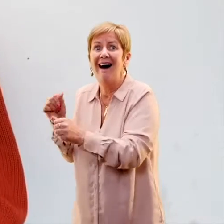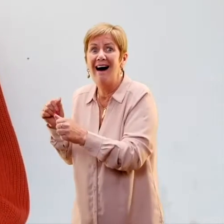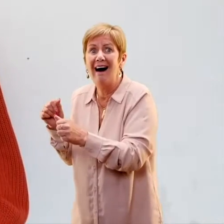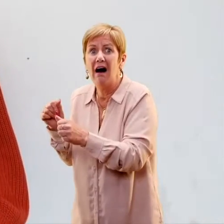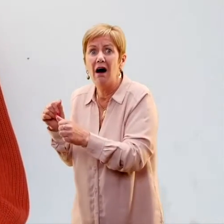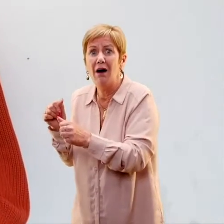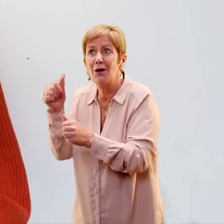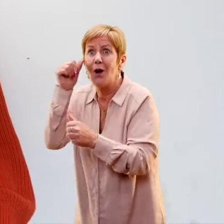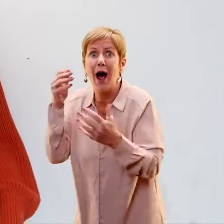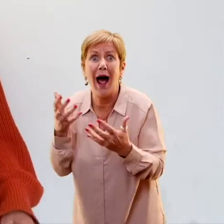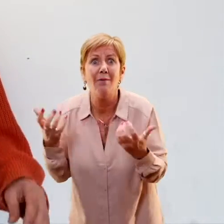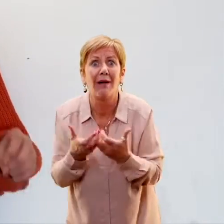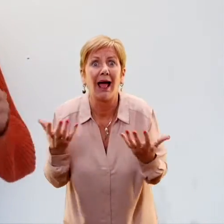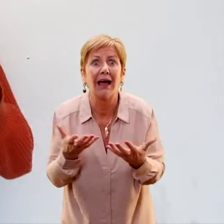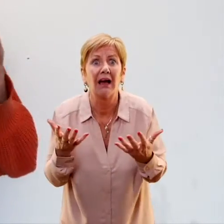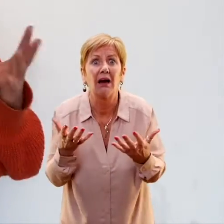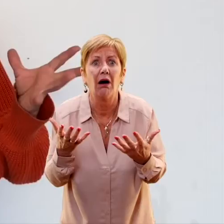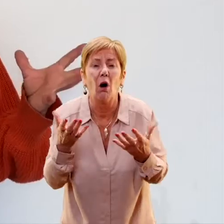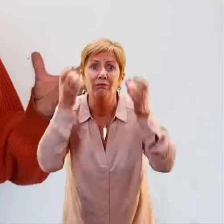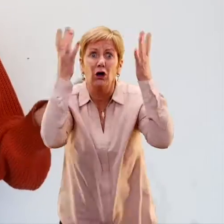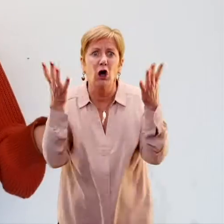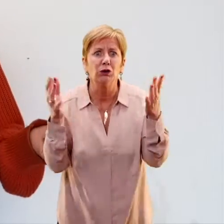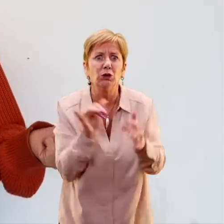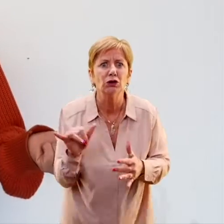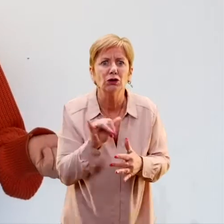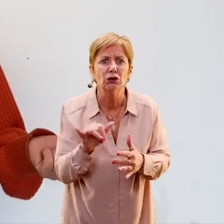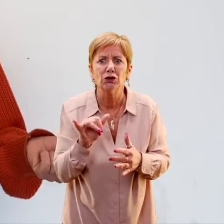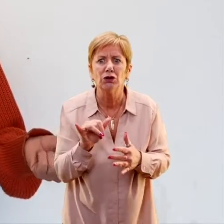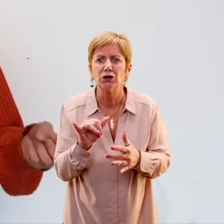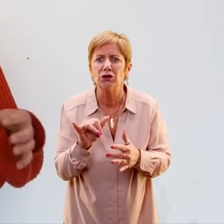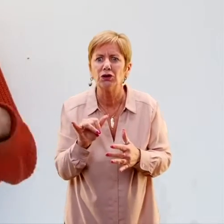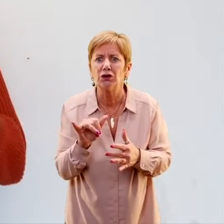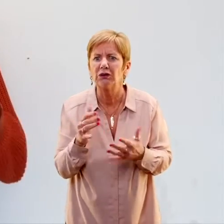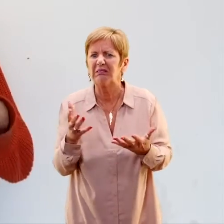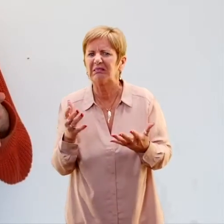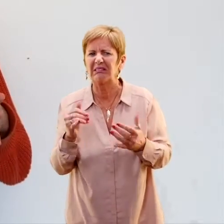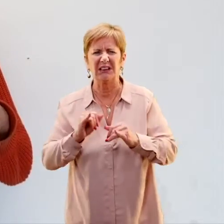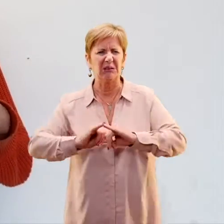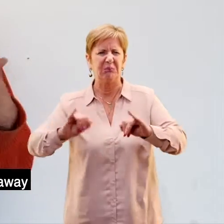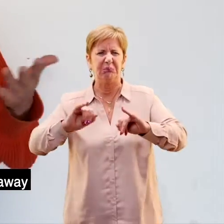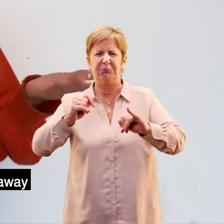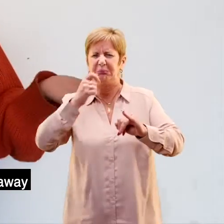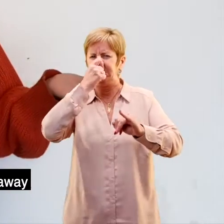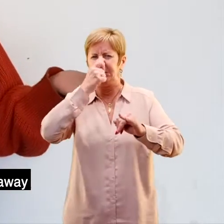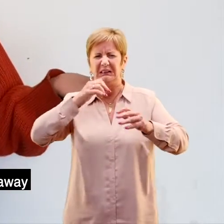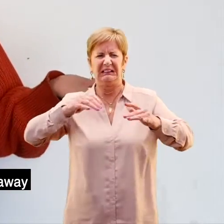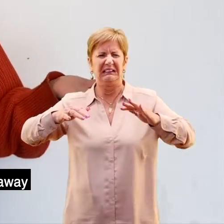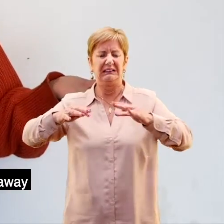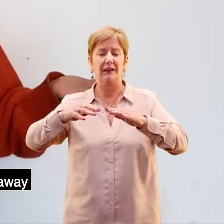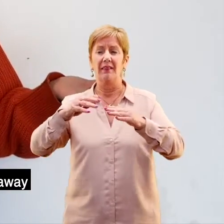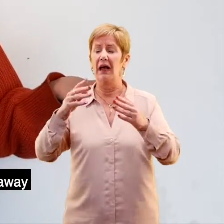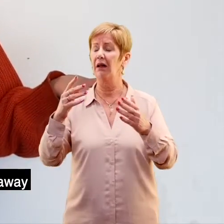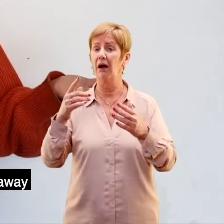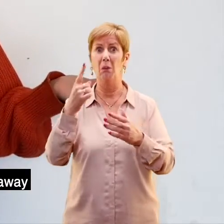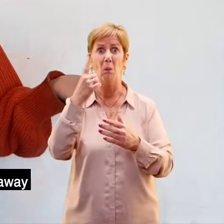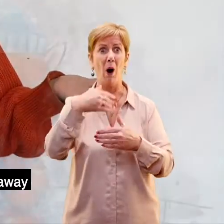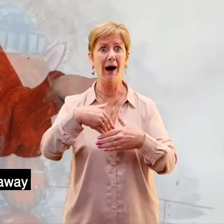And the terrible stink, one bright spring day, as if by magic, just goes away.